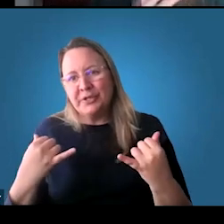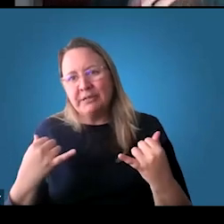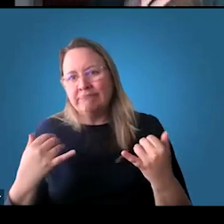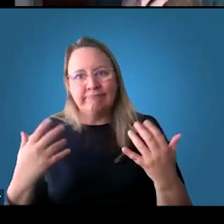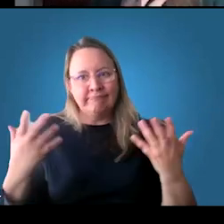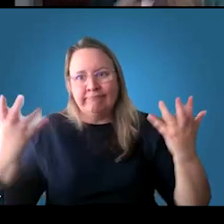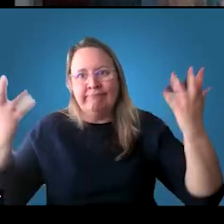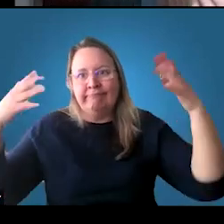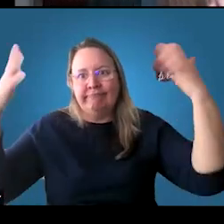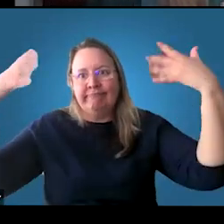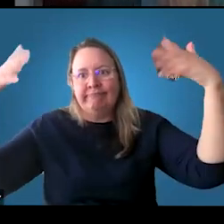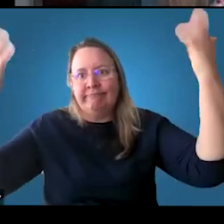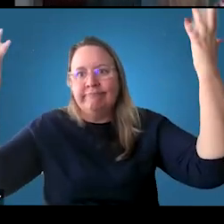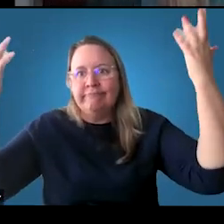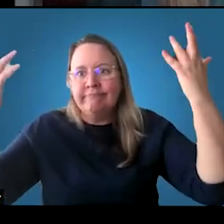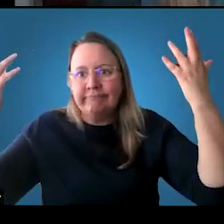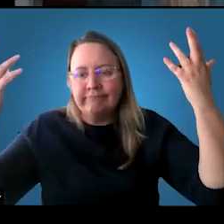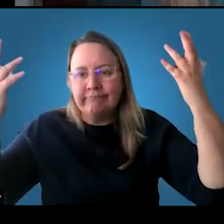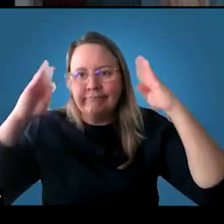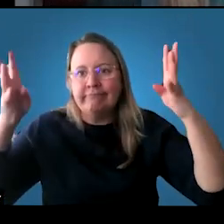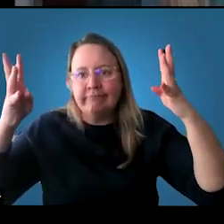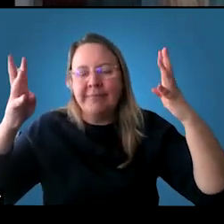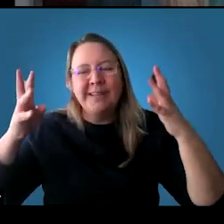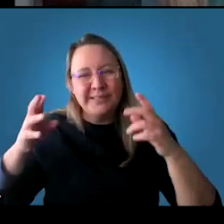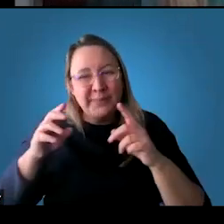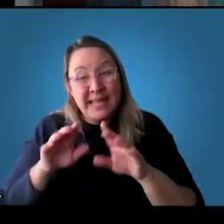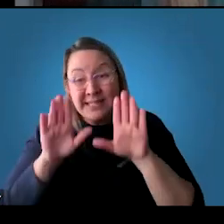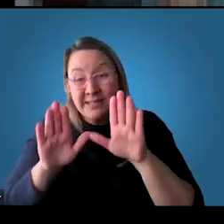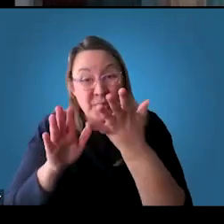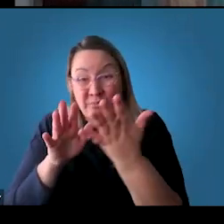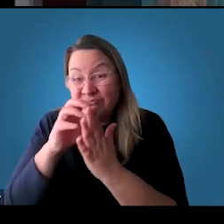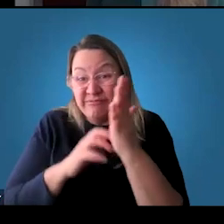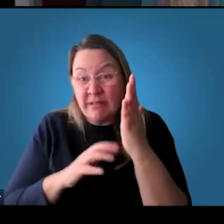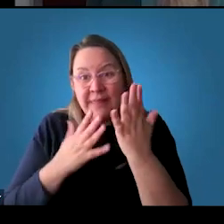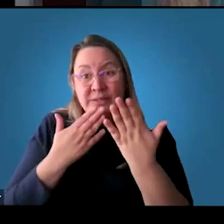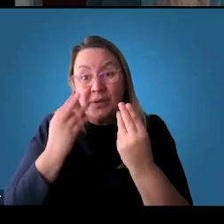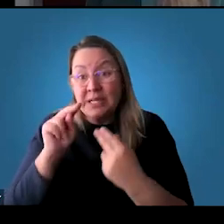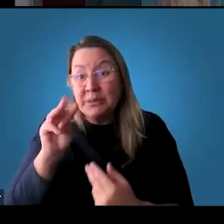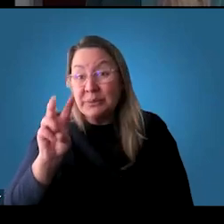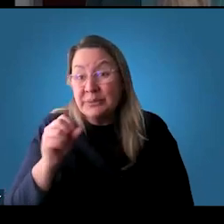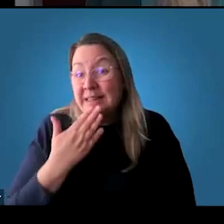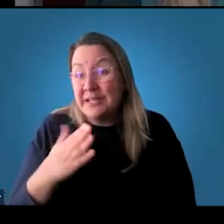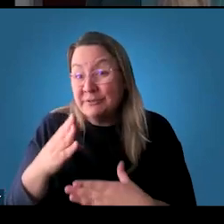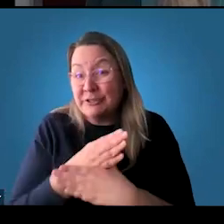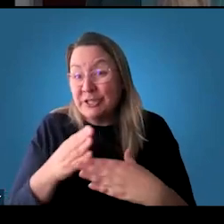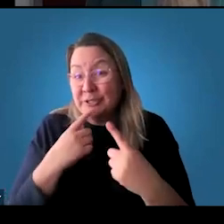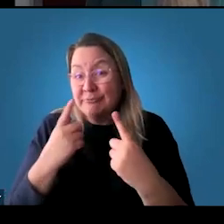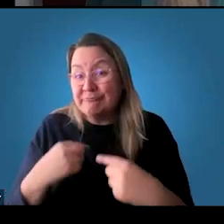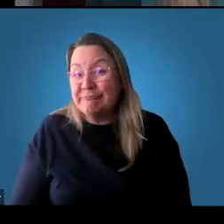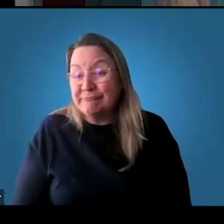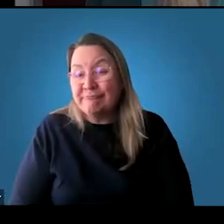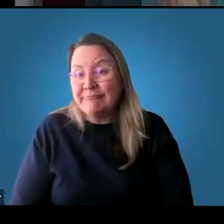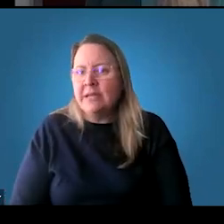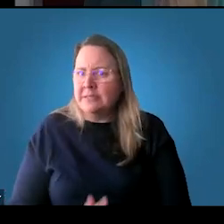somewhere off in a silo. So this is really, really great news, and thank you all for sharing. Um, that's really,